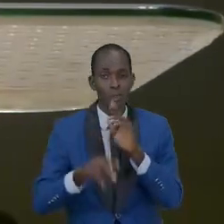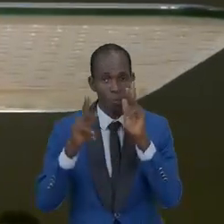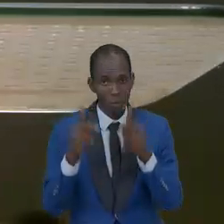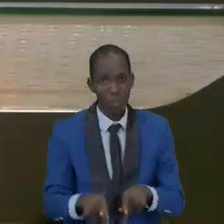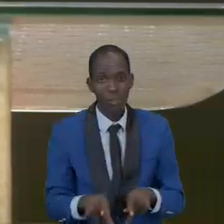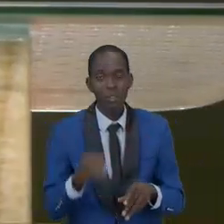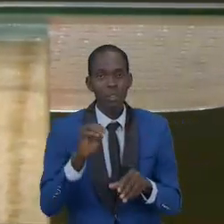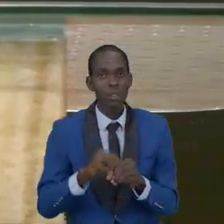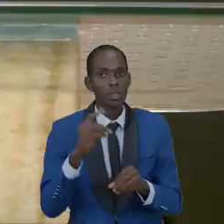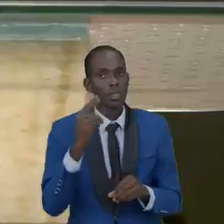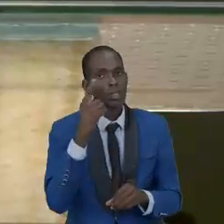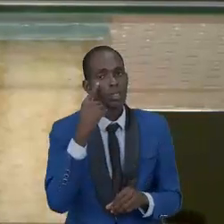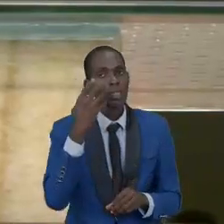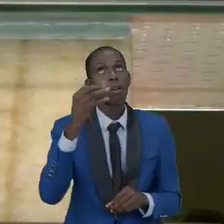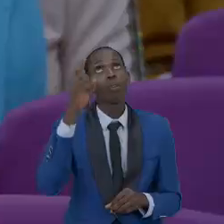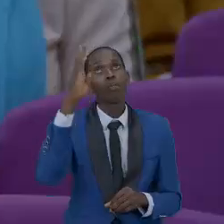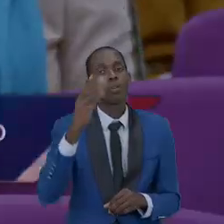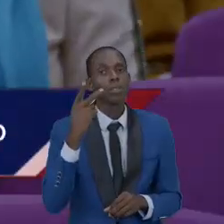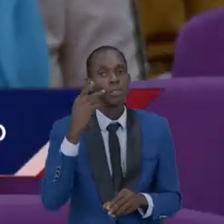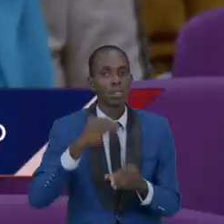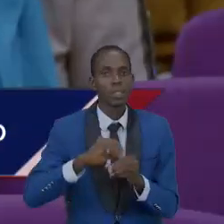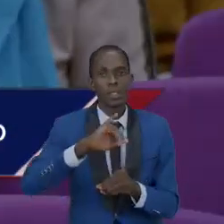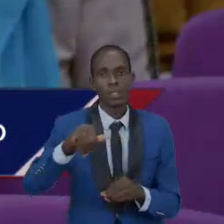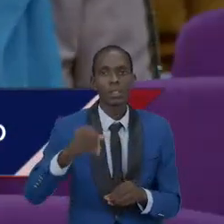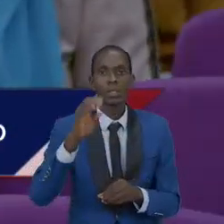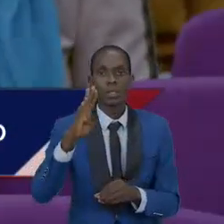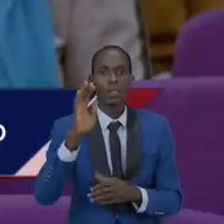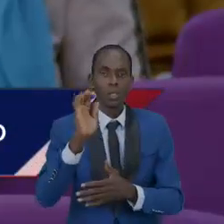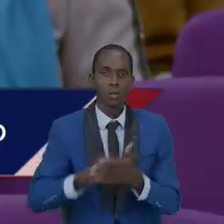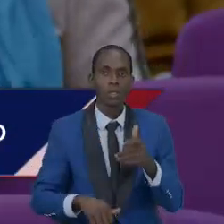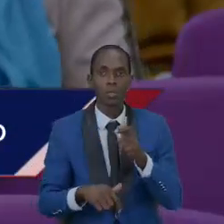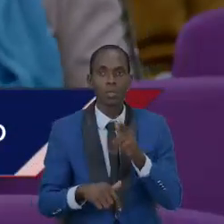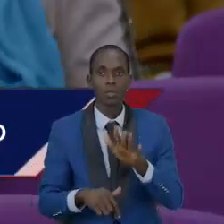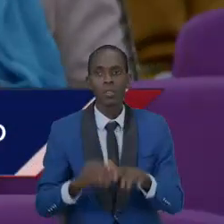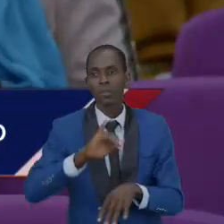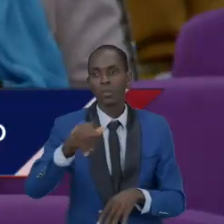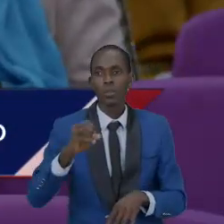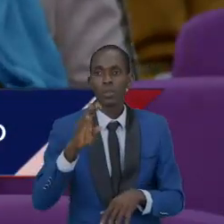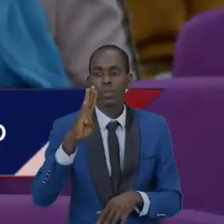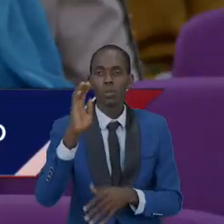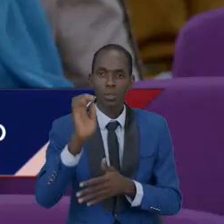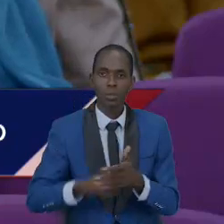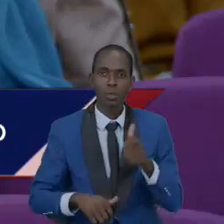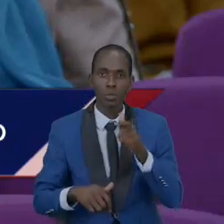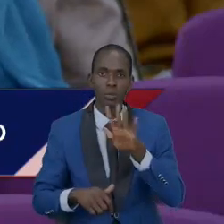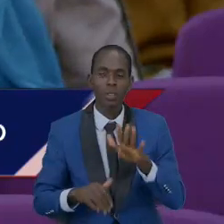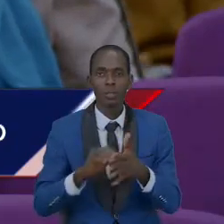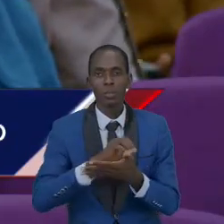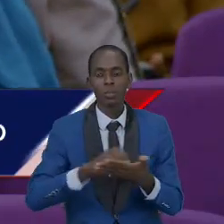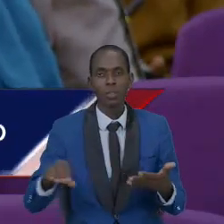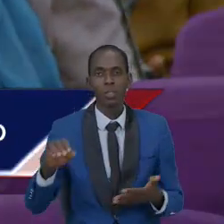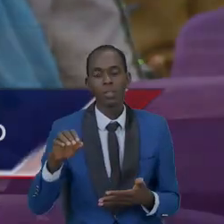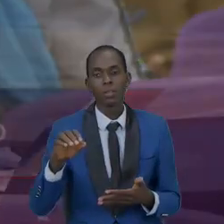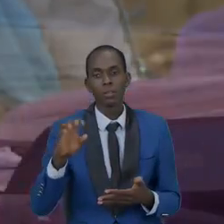the sight of God. Job chapter 25, we're looking at verse 4. In Job